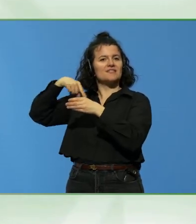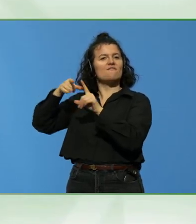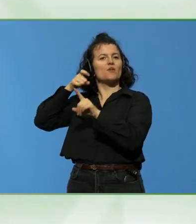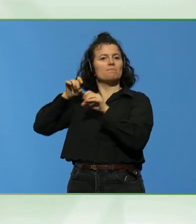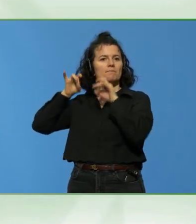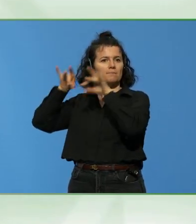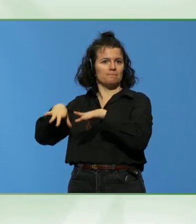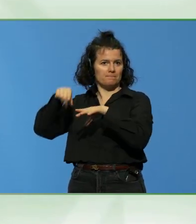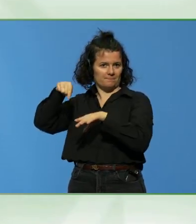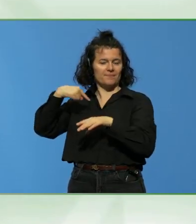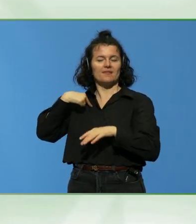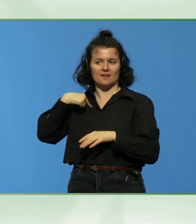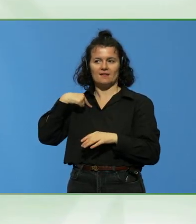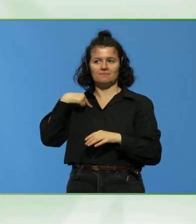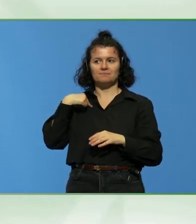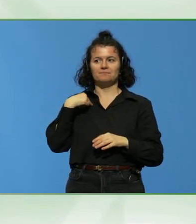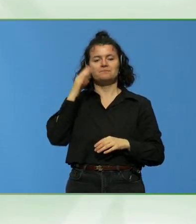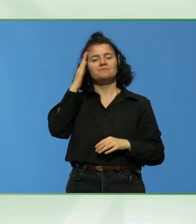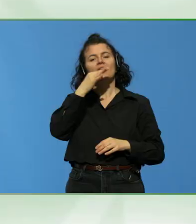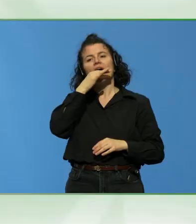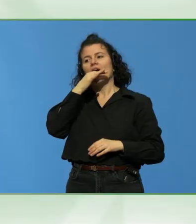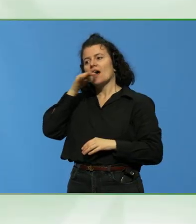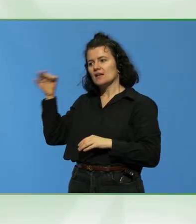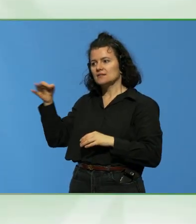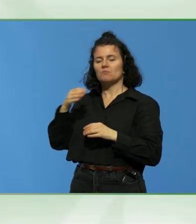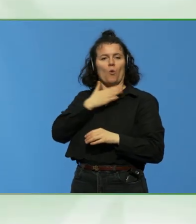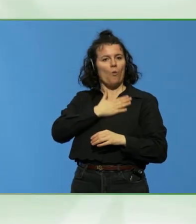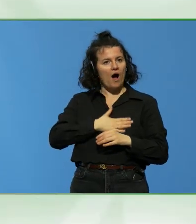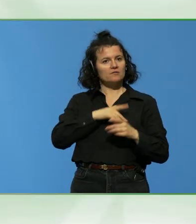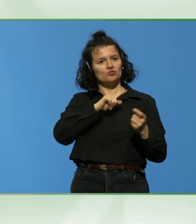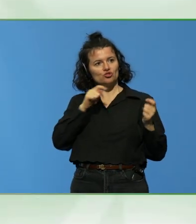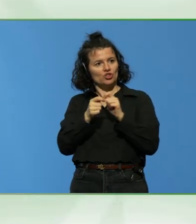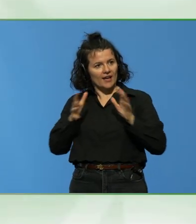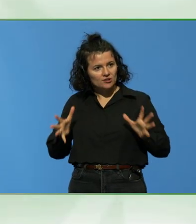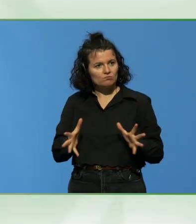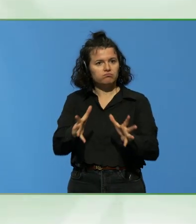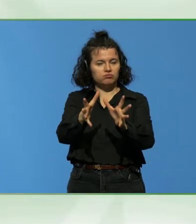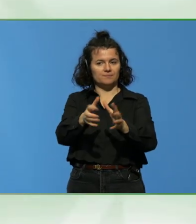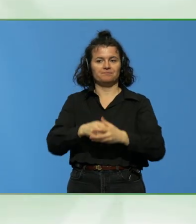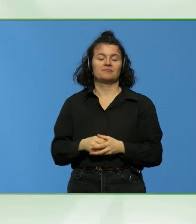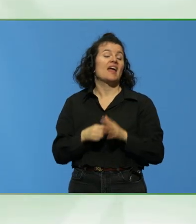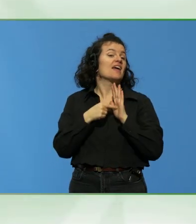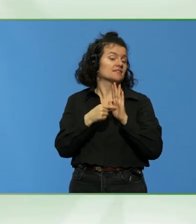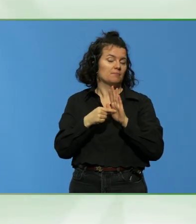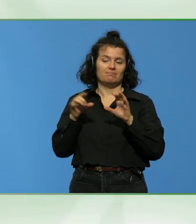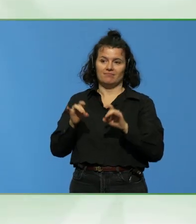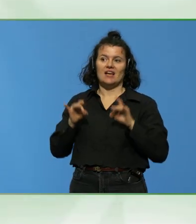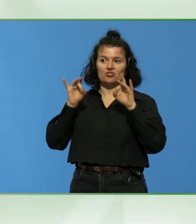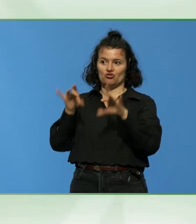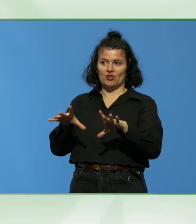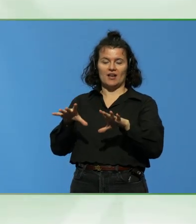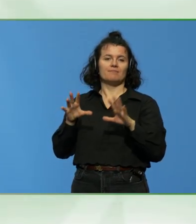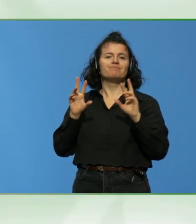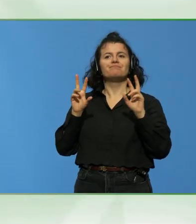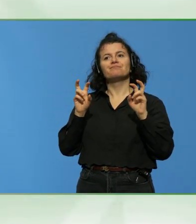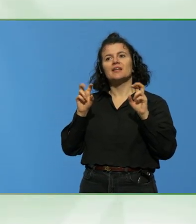around driving that change. We have a system in Australia. It's actually an accreditation